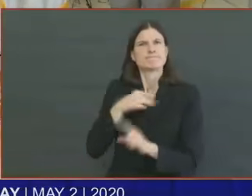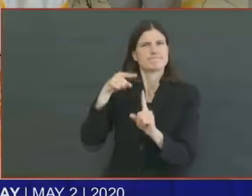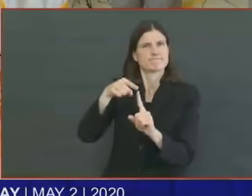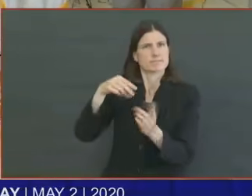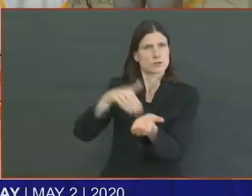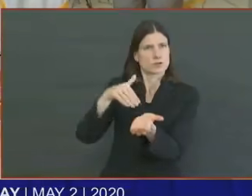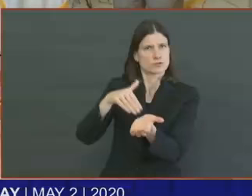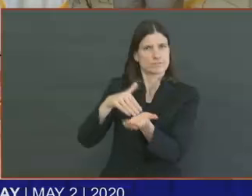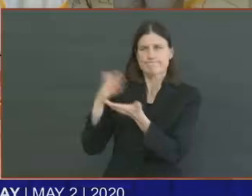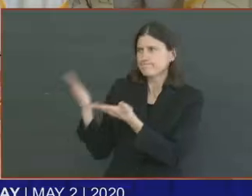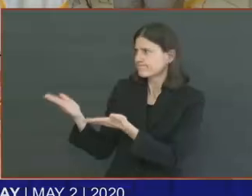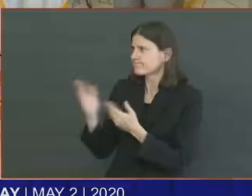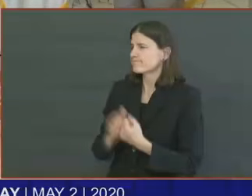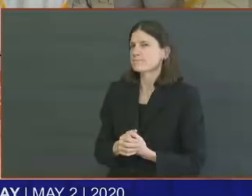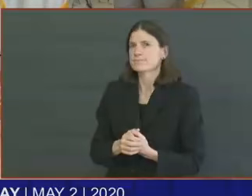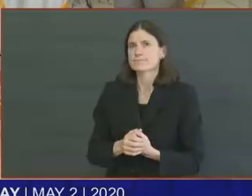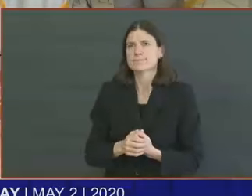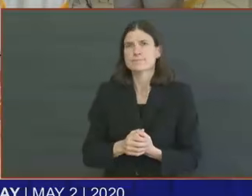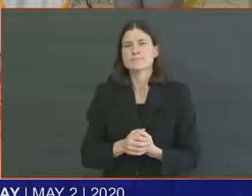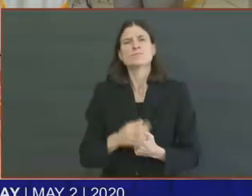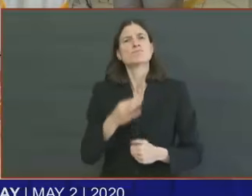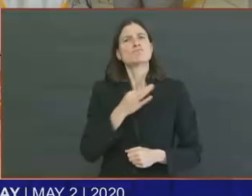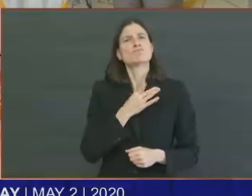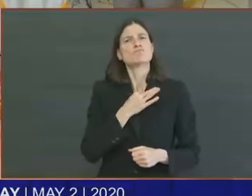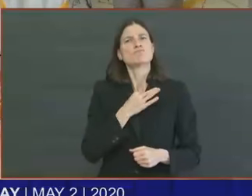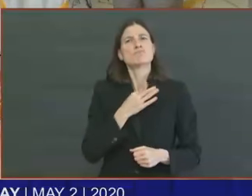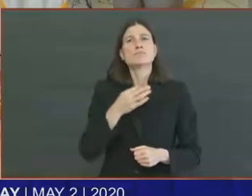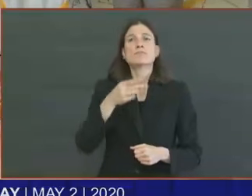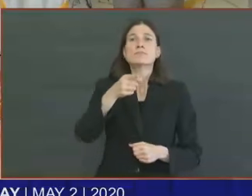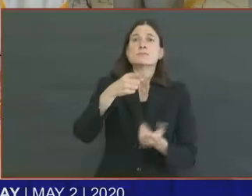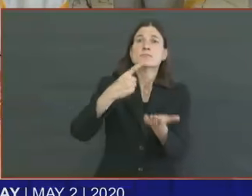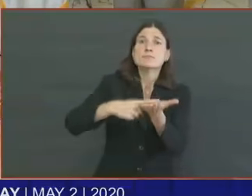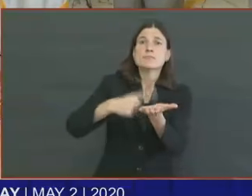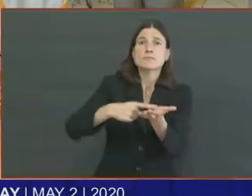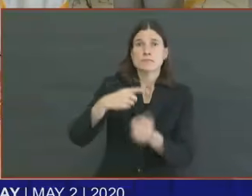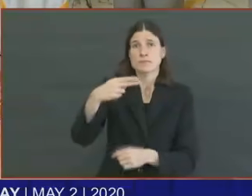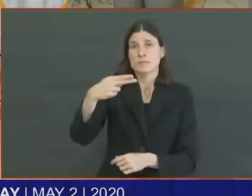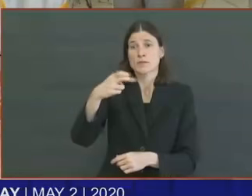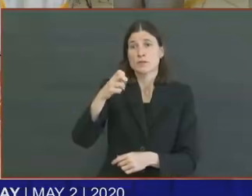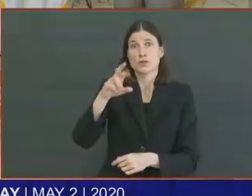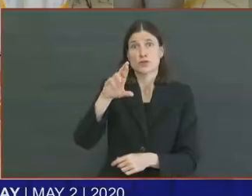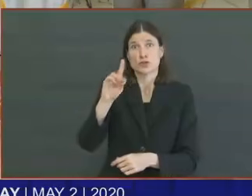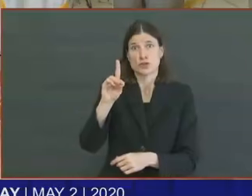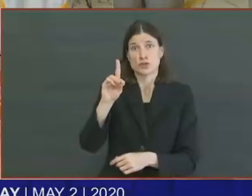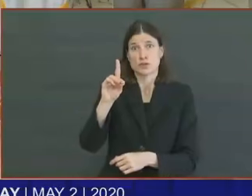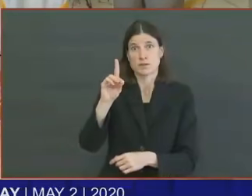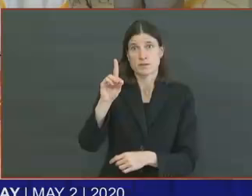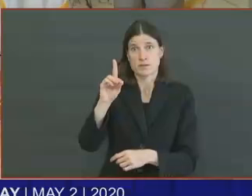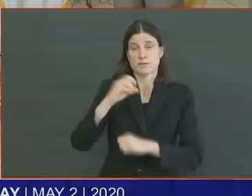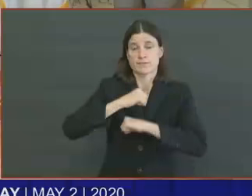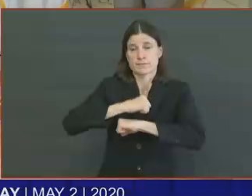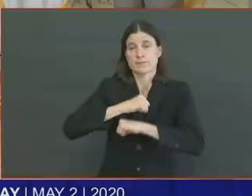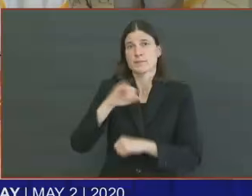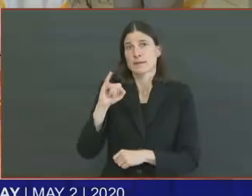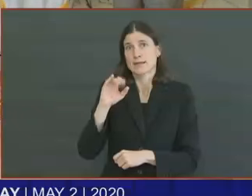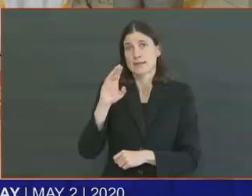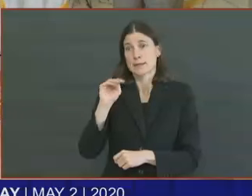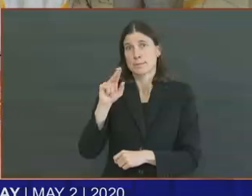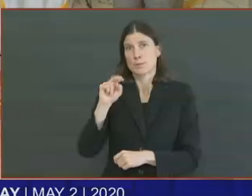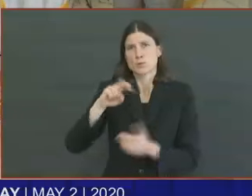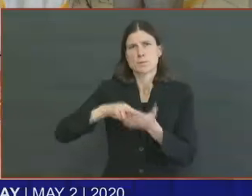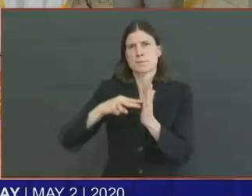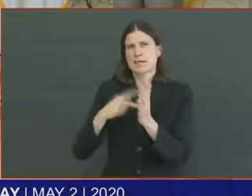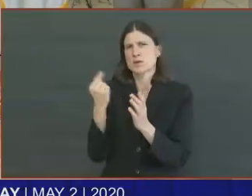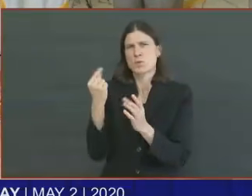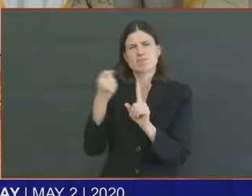is asking you to define herd immunity. Do you think eventually we will be able to attain herd immunity here in Rhode Island? Thank you for